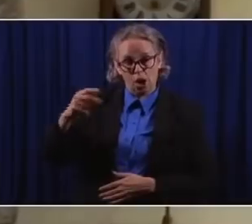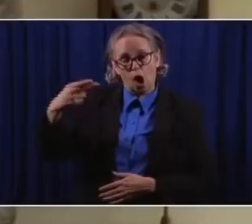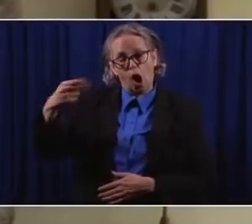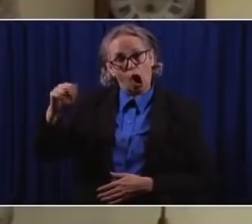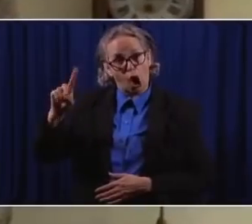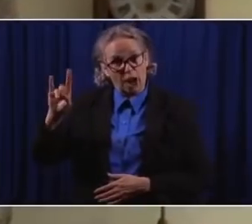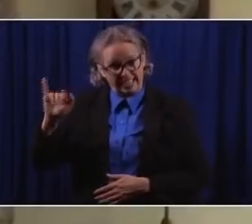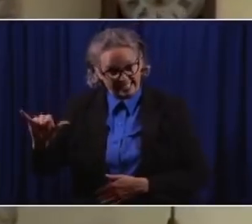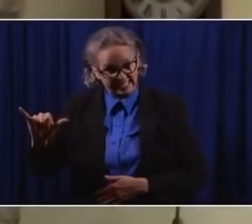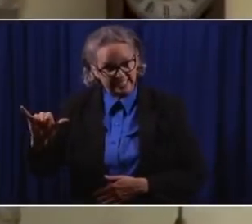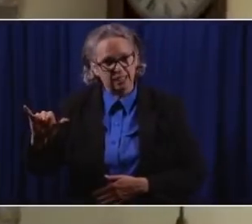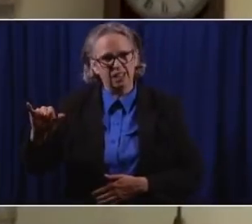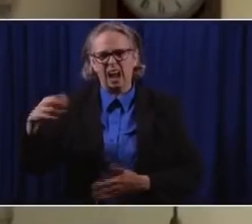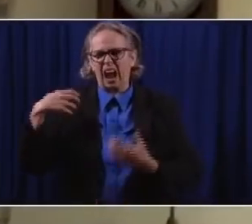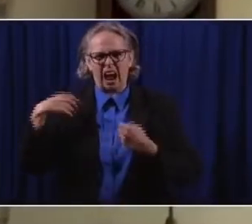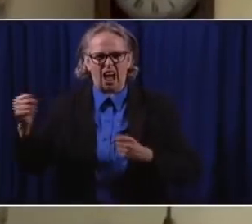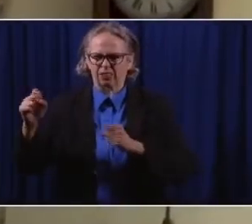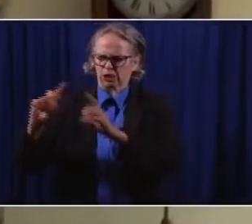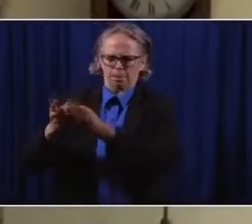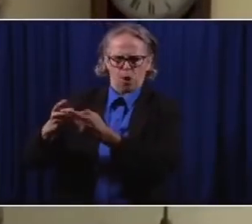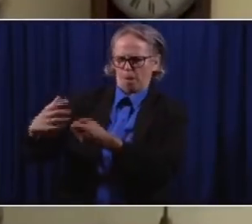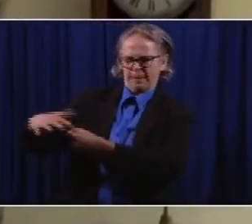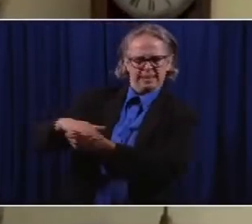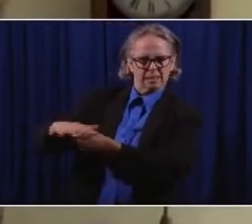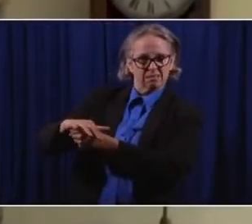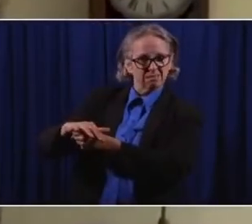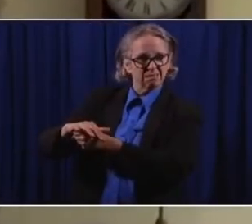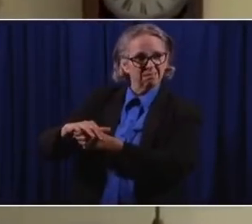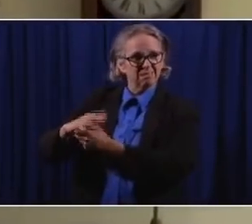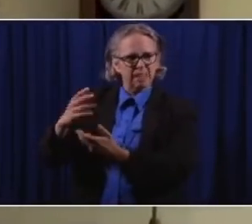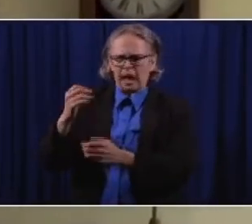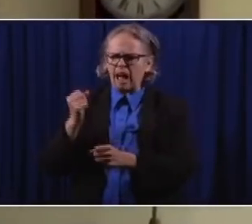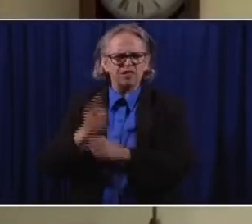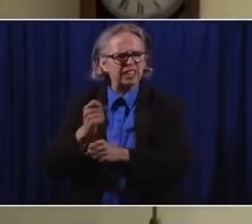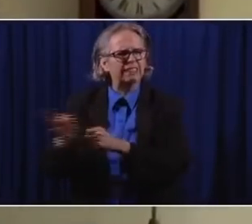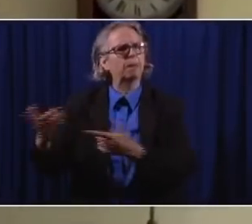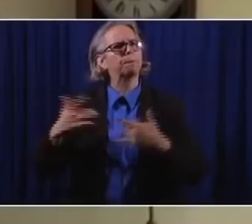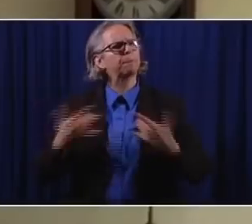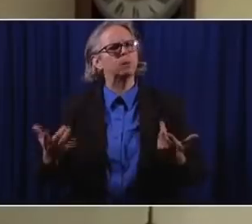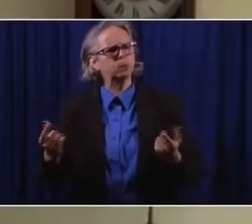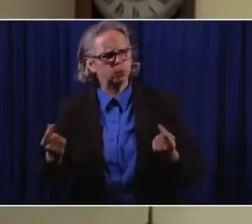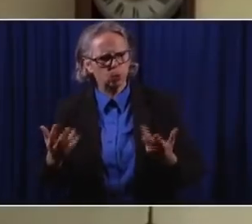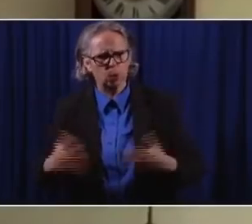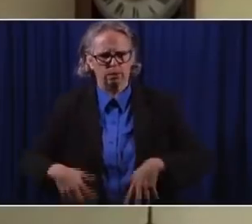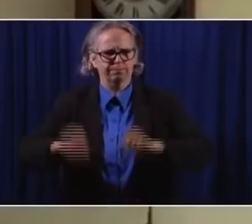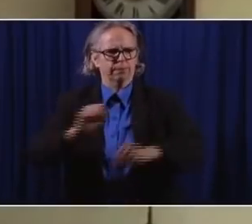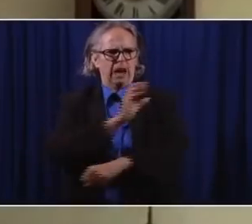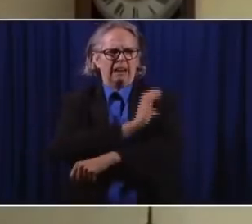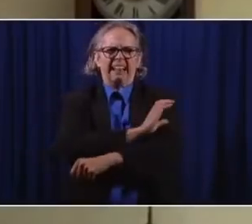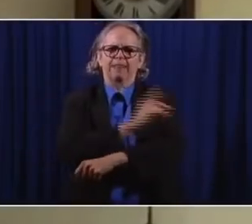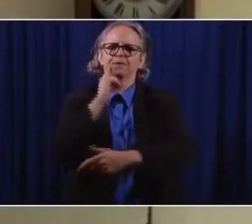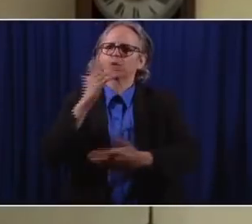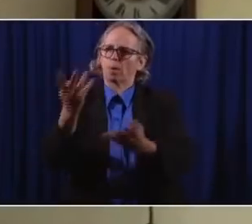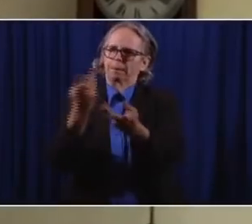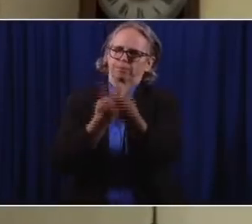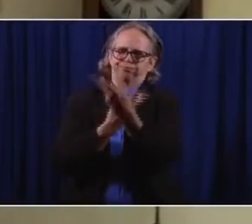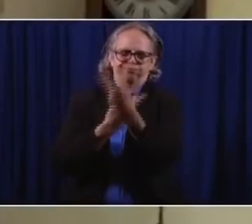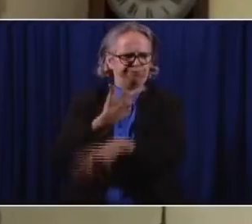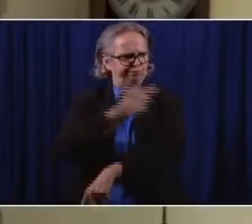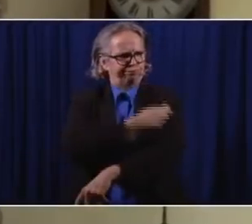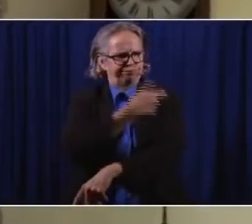a drive-through clinic for its community members. In past years, they've averaged 30 to 40 people who got the flu